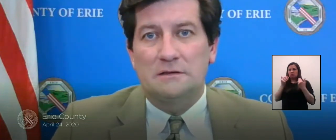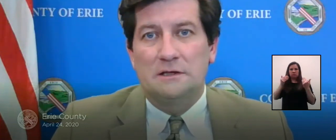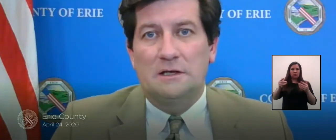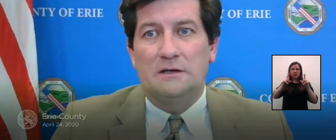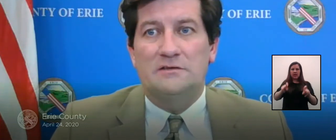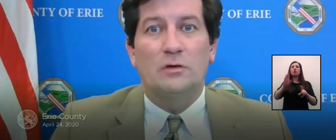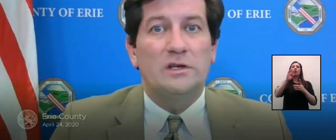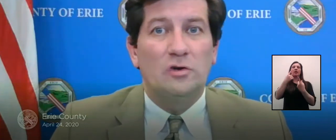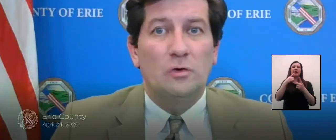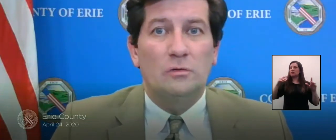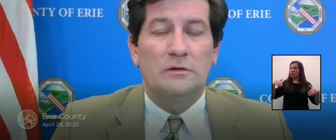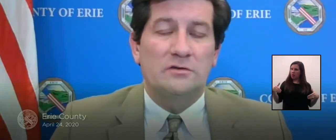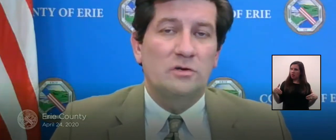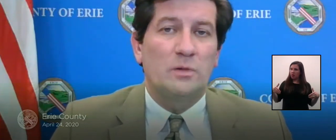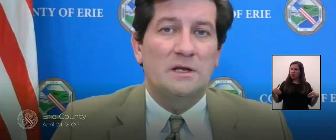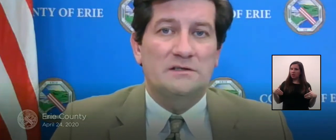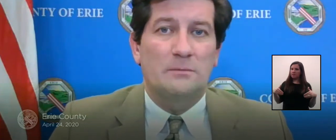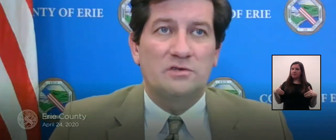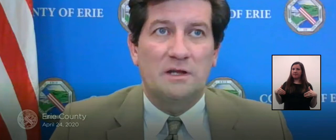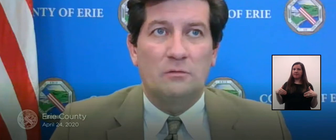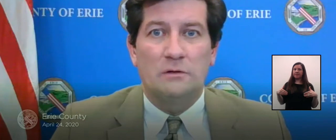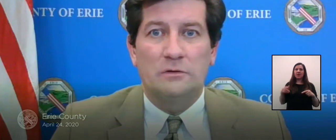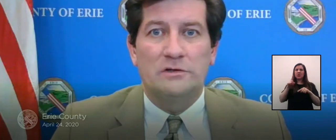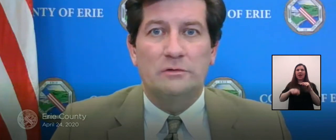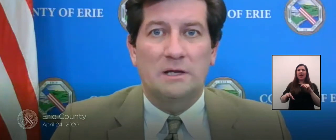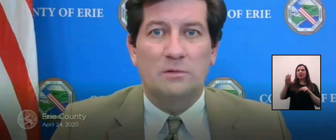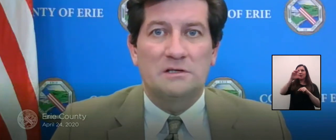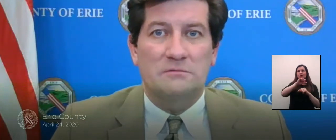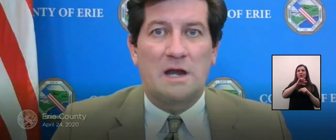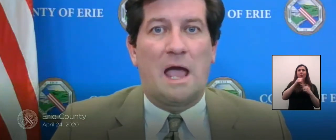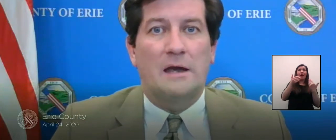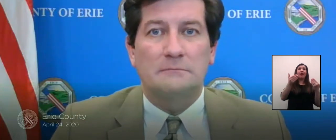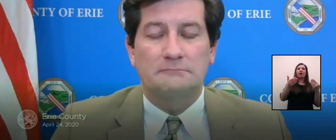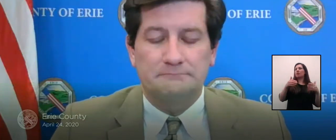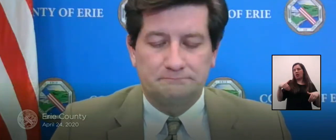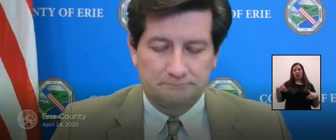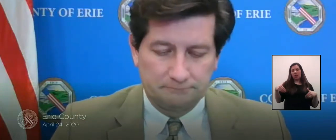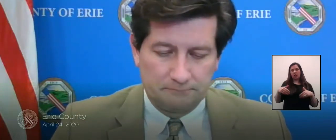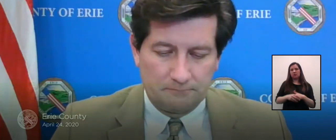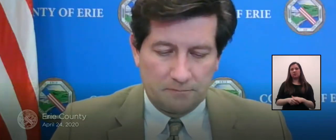announce it. And until we do, there shouldn't be an assumption that we're doing it, because we're not.